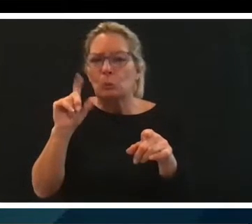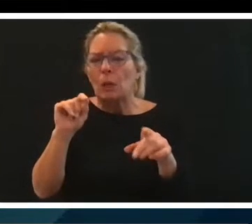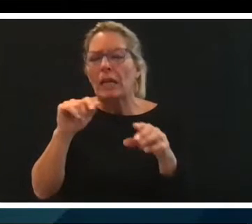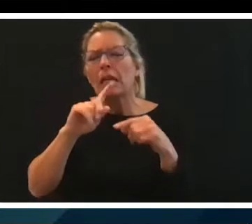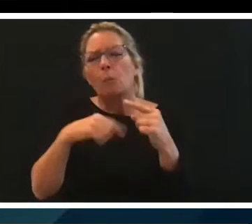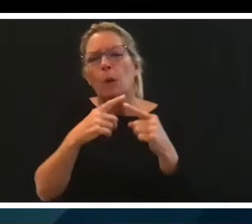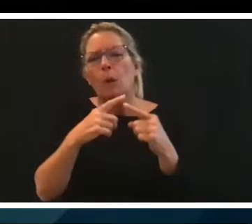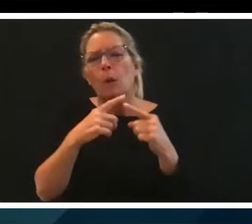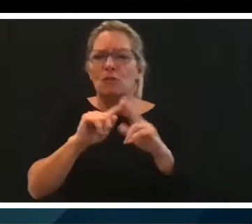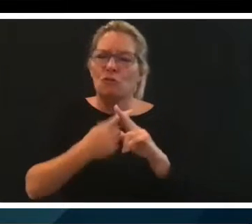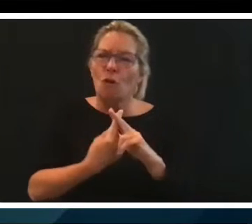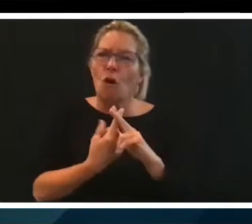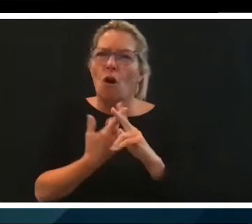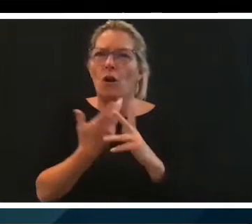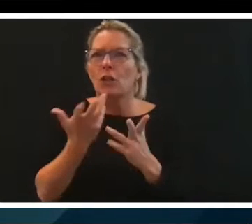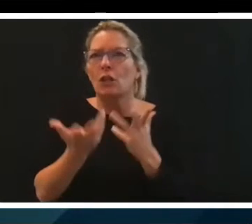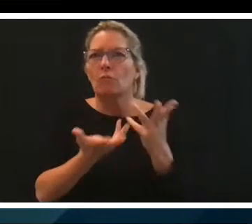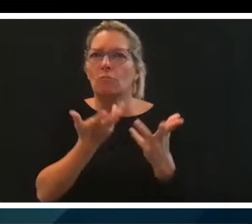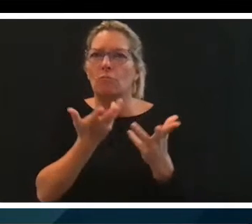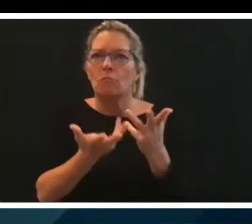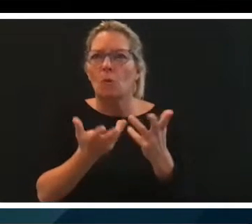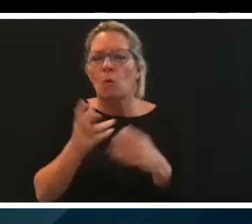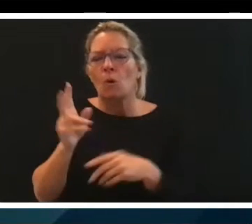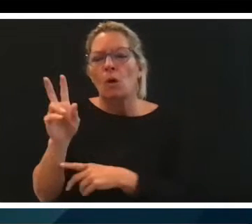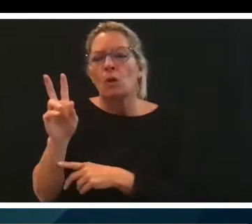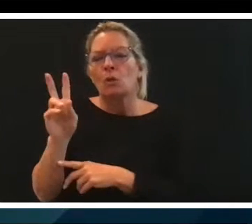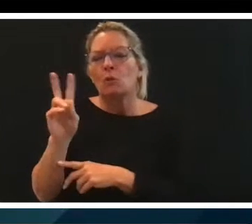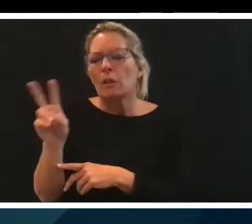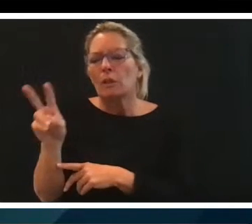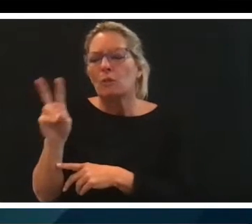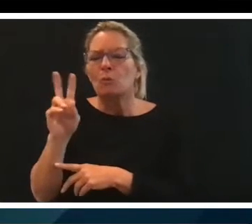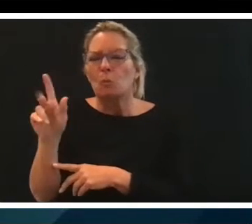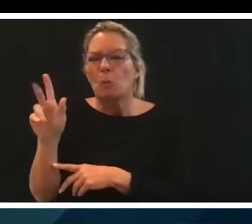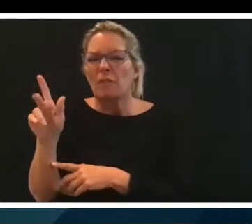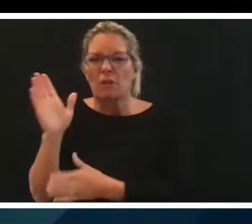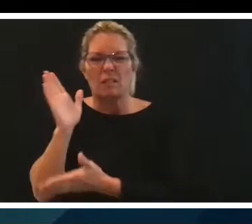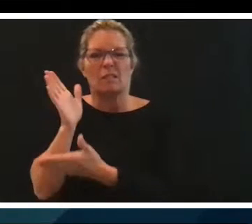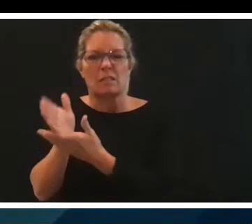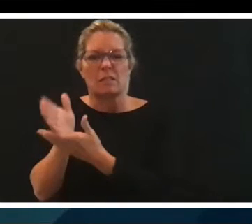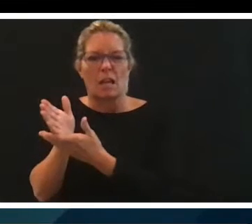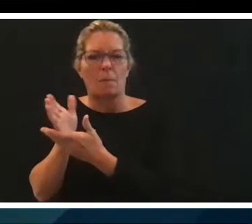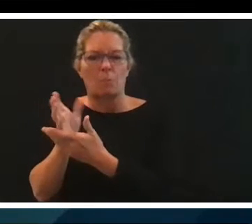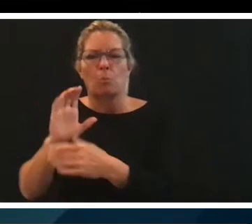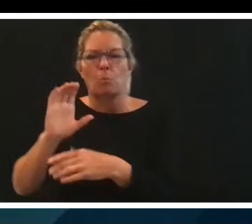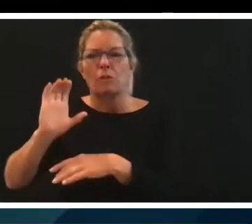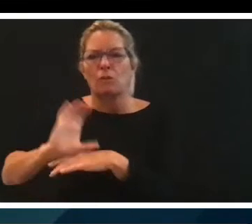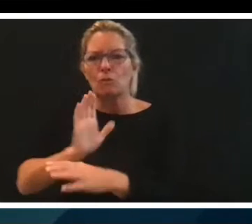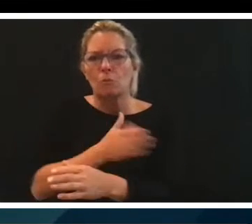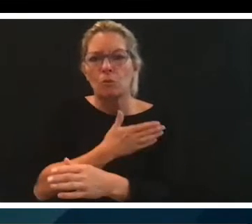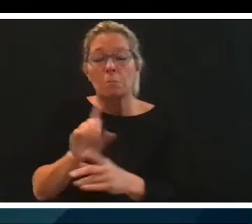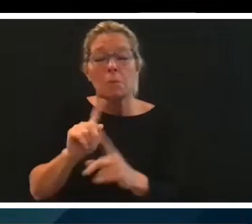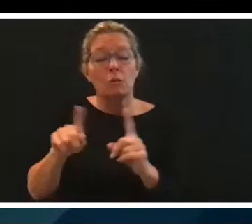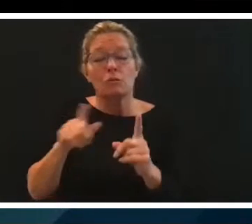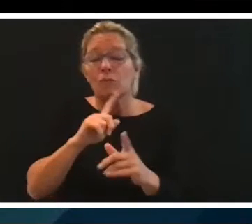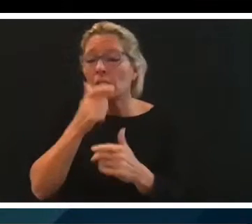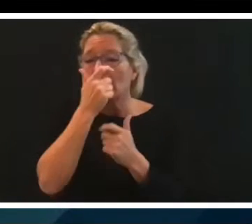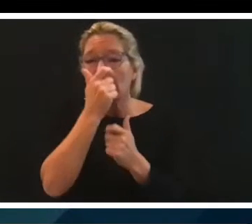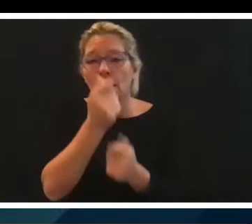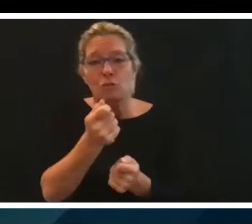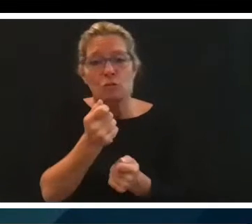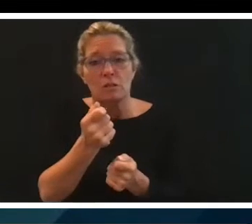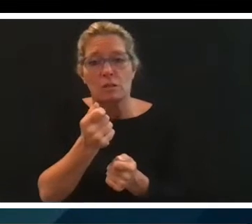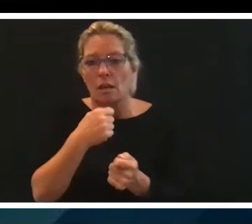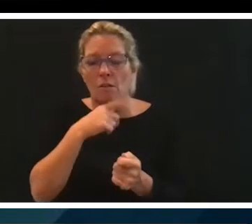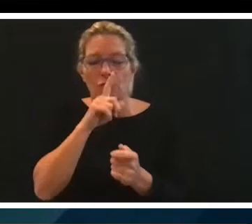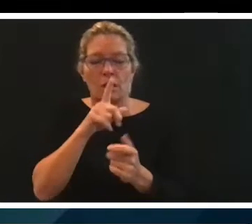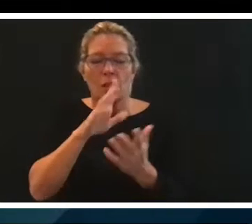about 22 or 23 when I stopped. And yeah, that was an interesting period, and I learned a lot.